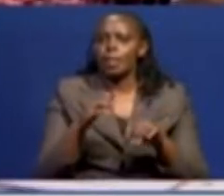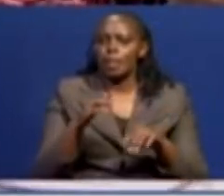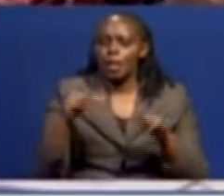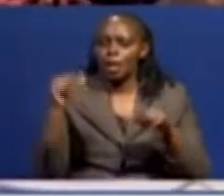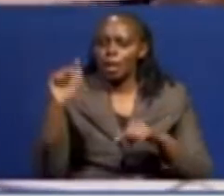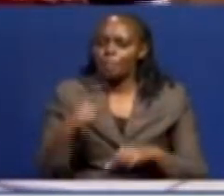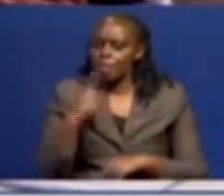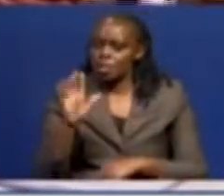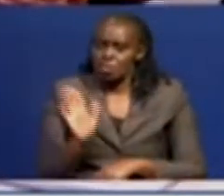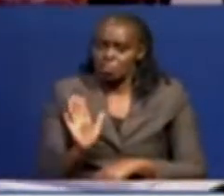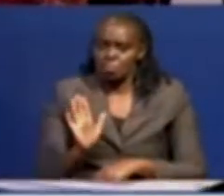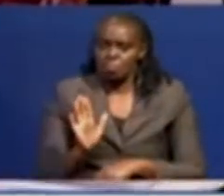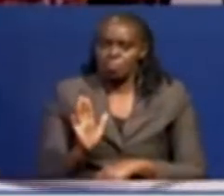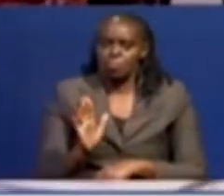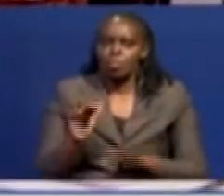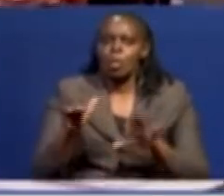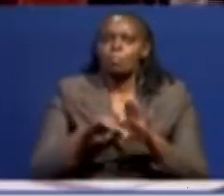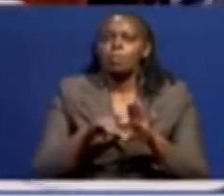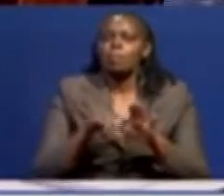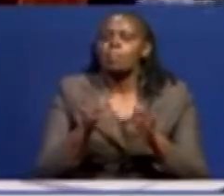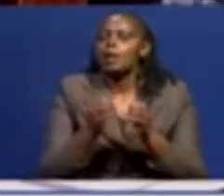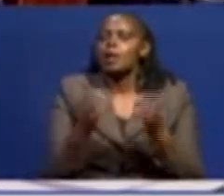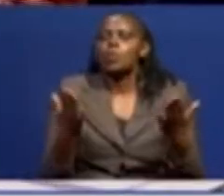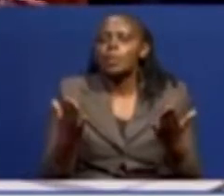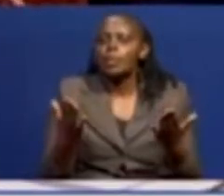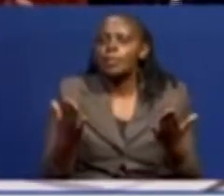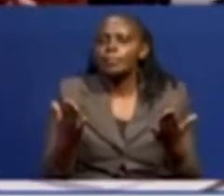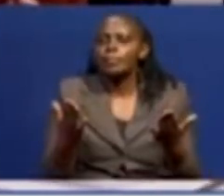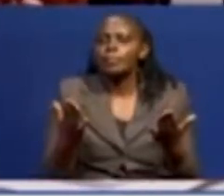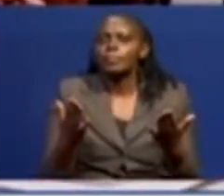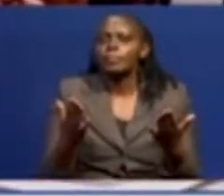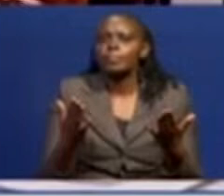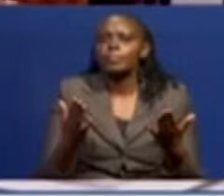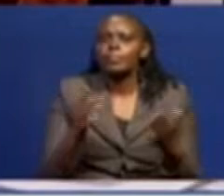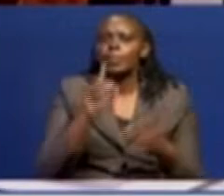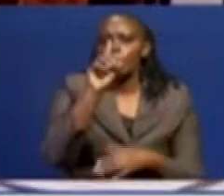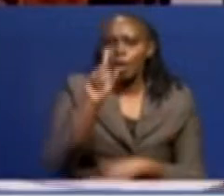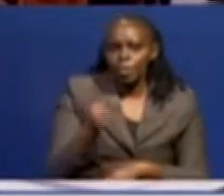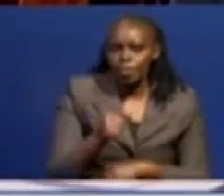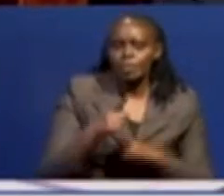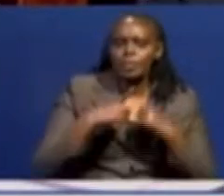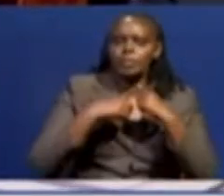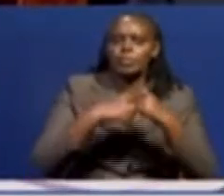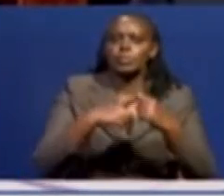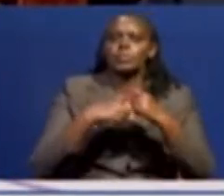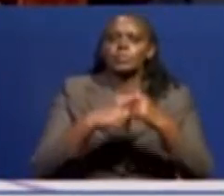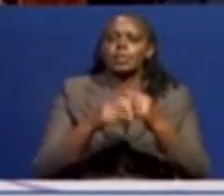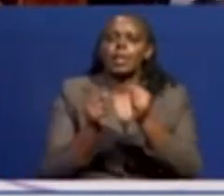members? Because it wasn't the governor. How many members proposed that petition?